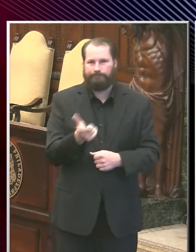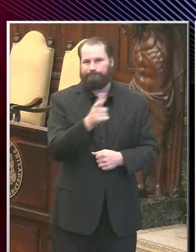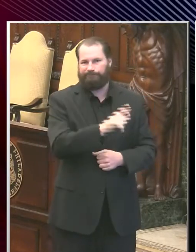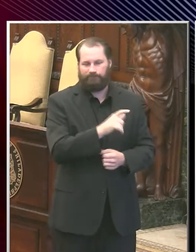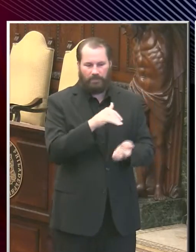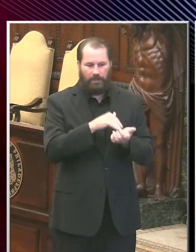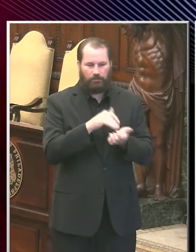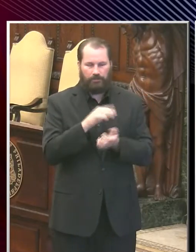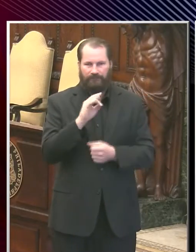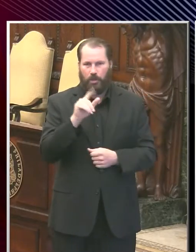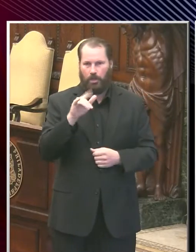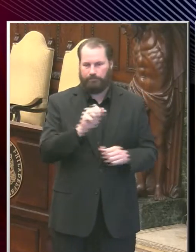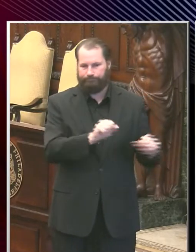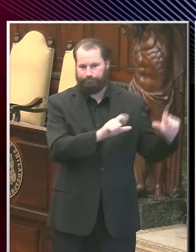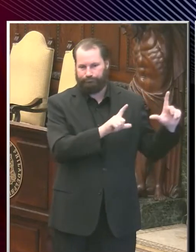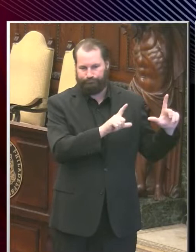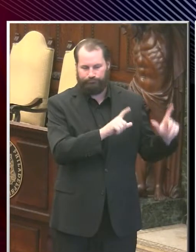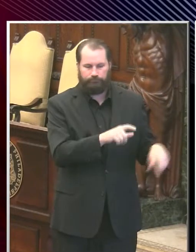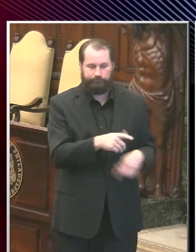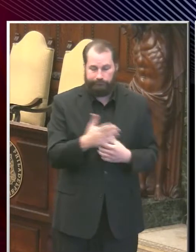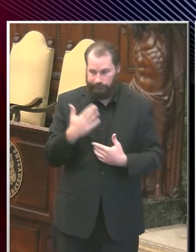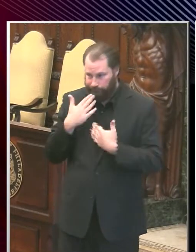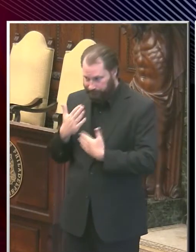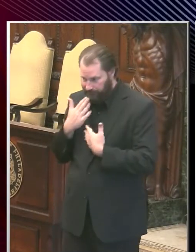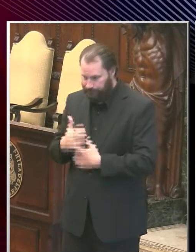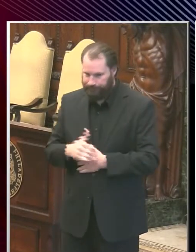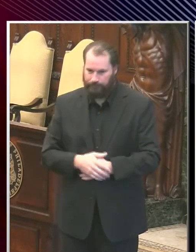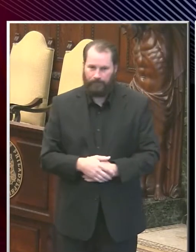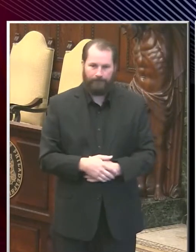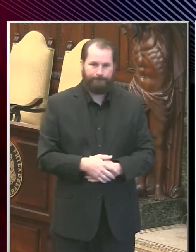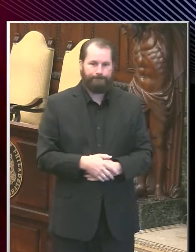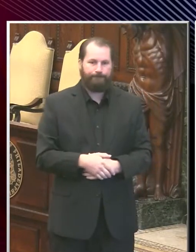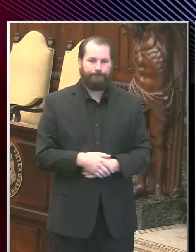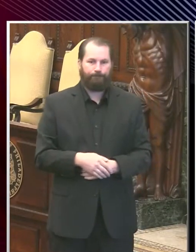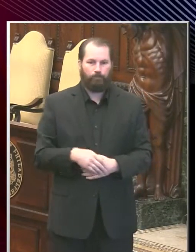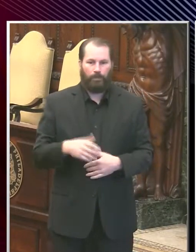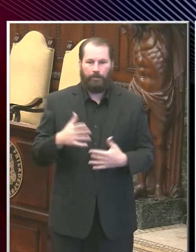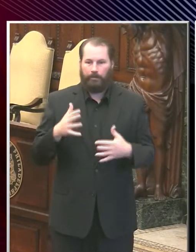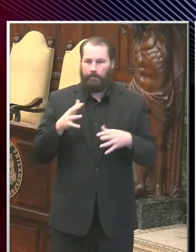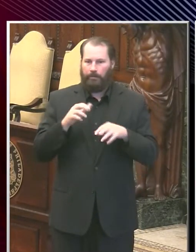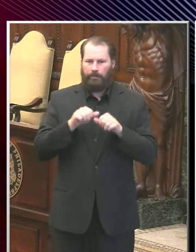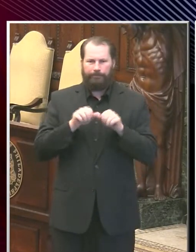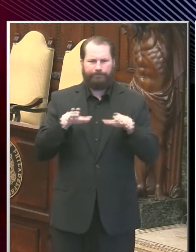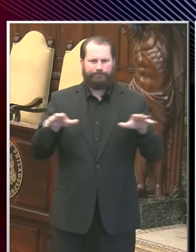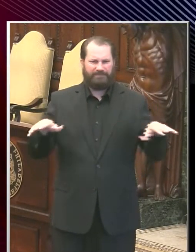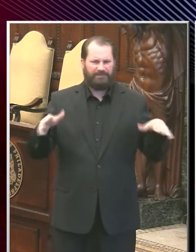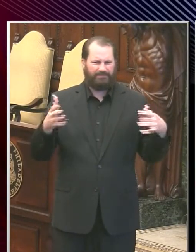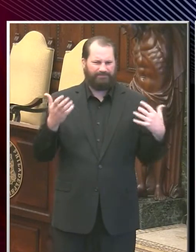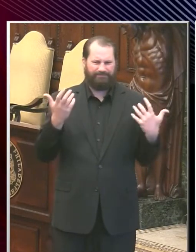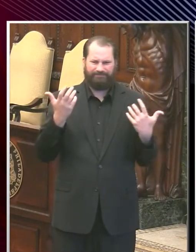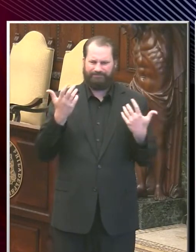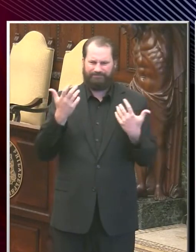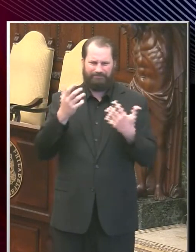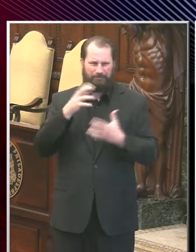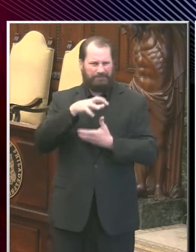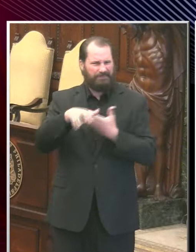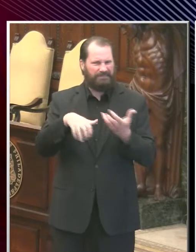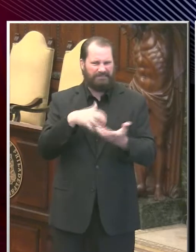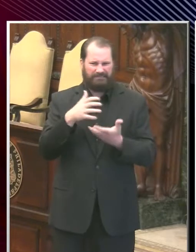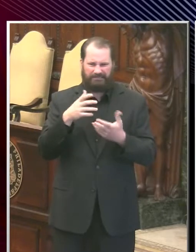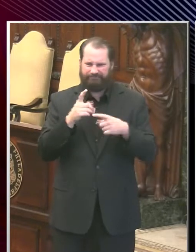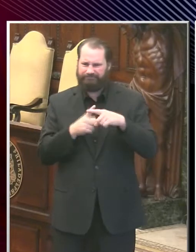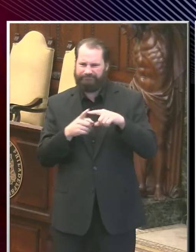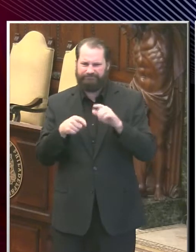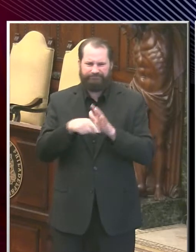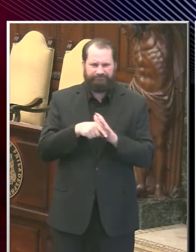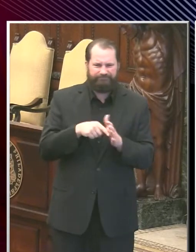Thank you very much. There is mixed news about the epidemic today, with cases surging in many parts of the United States. The impact on